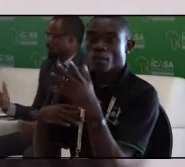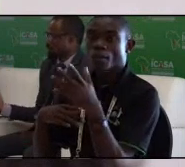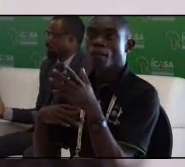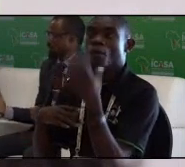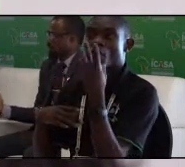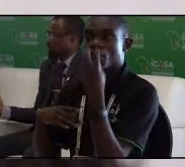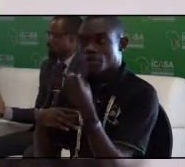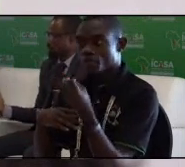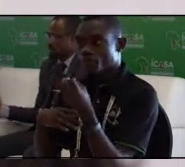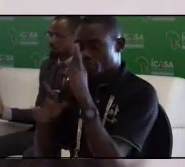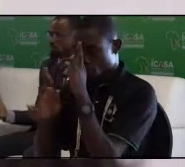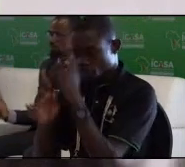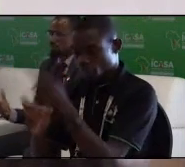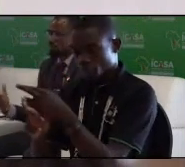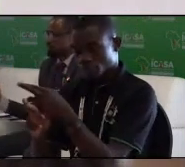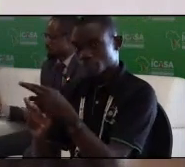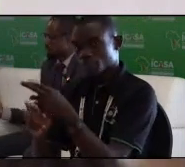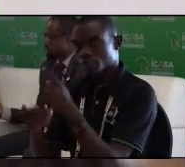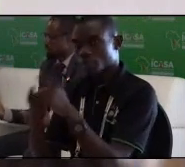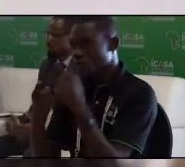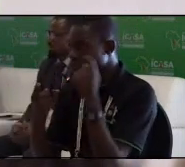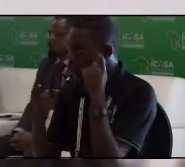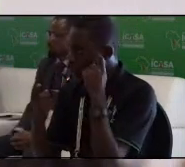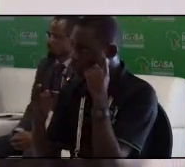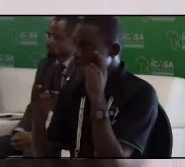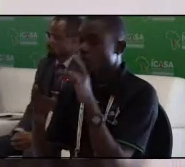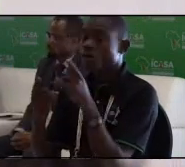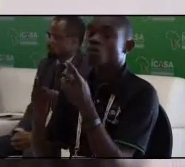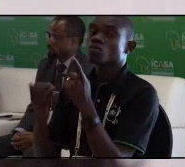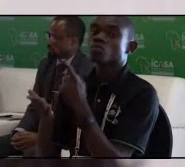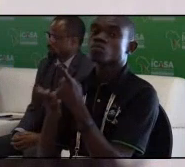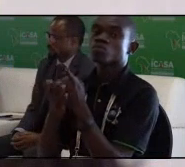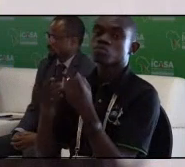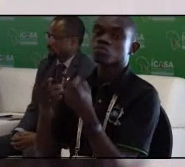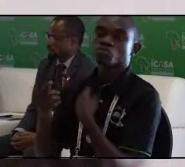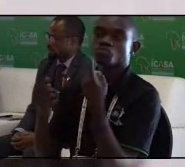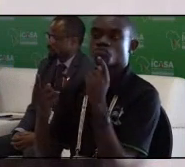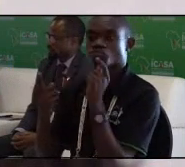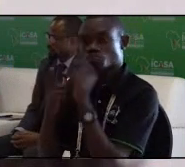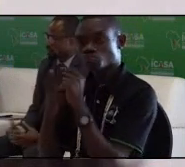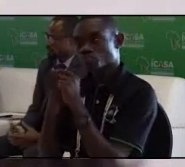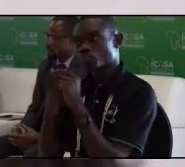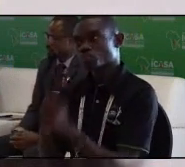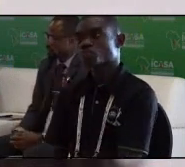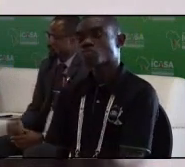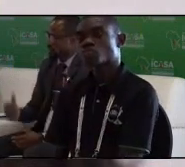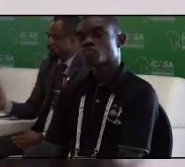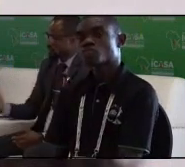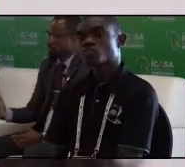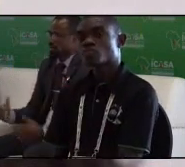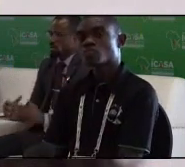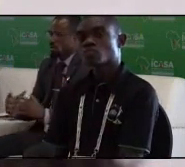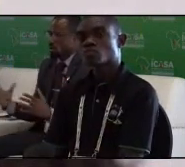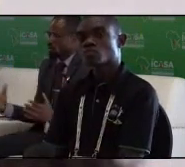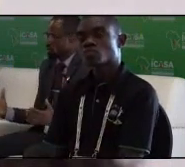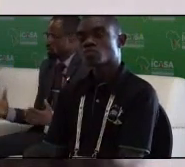the appropriate ethical clearances from the government agencies. So we also realized that for stakeholder